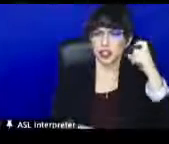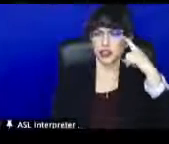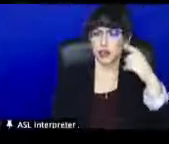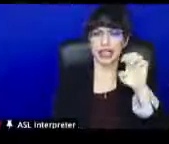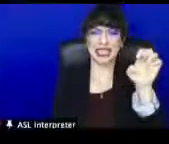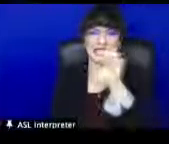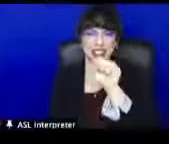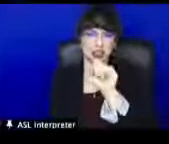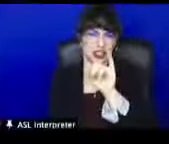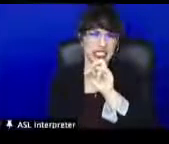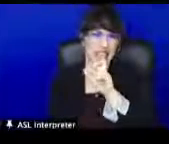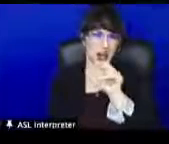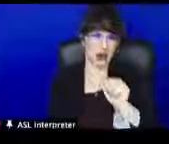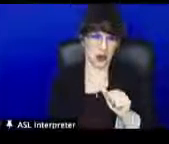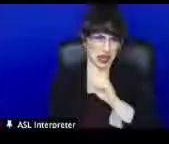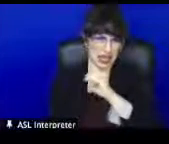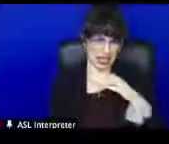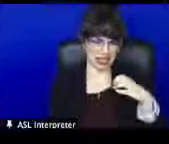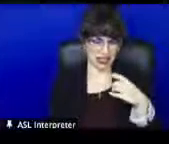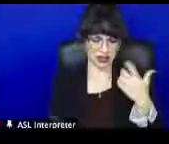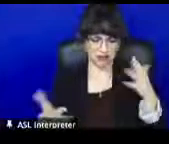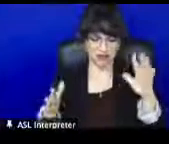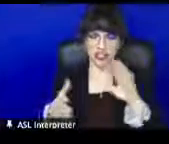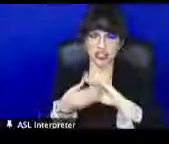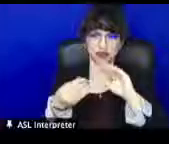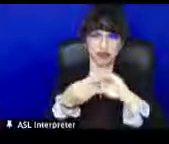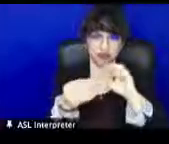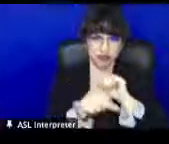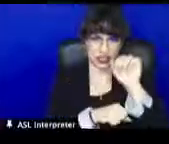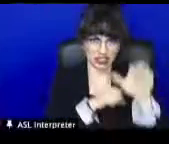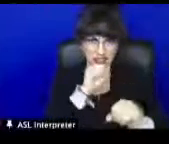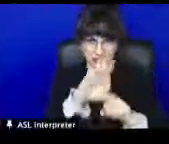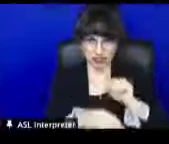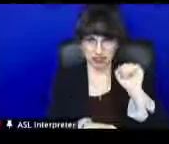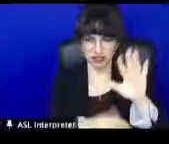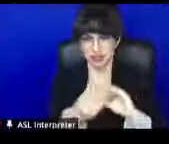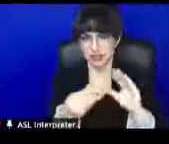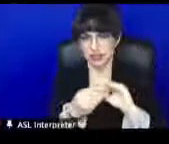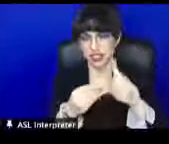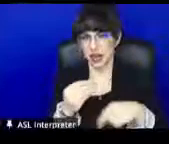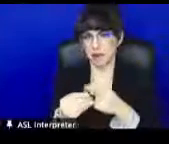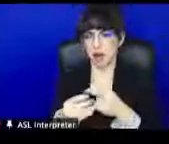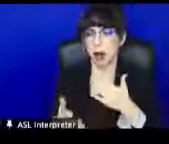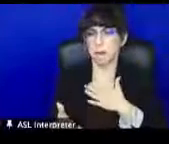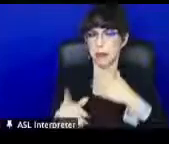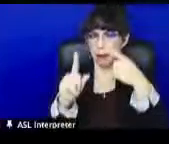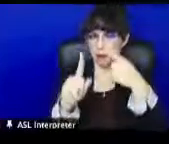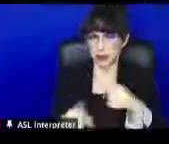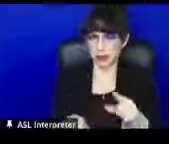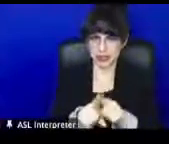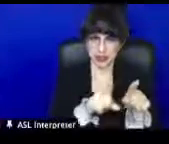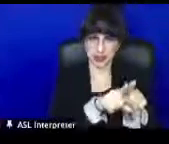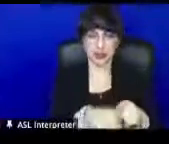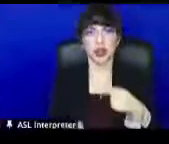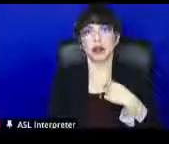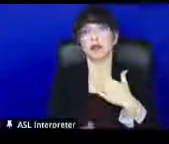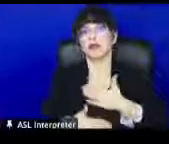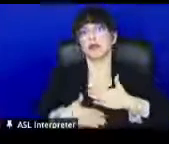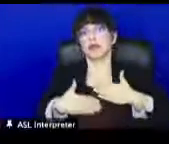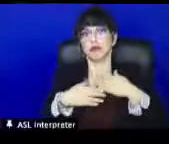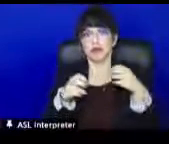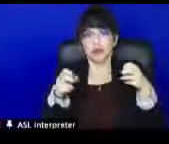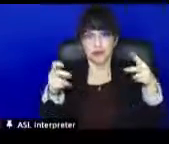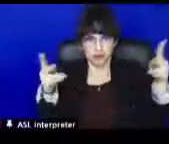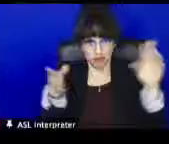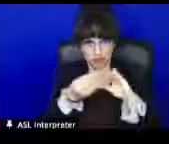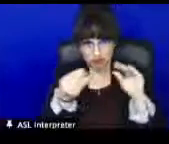have sent correspondence to the Commission with many of these points I'm going to raise today. I certainly appreciate the opportunity to provide